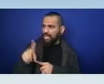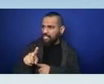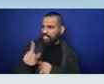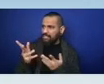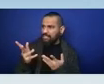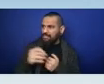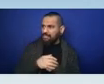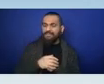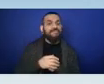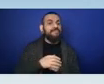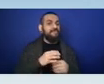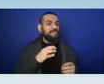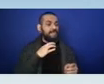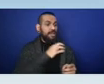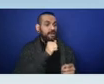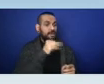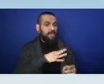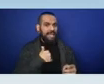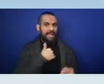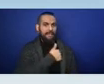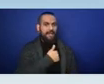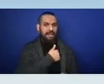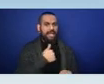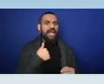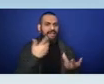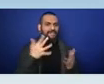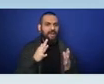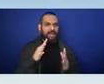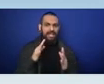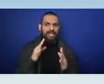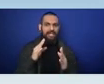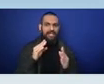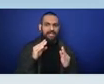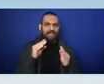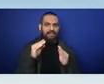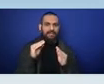around. I hope that answered the question for the gentleman.